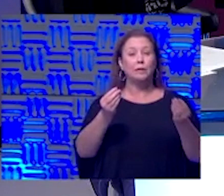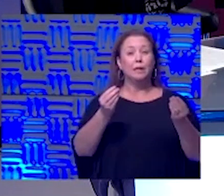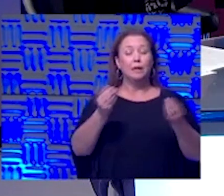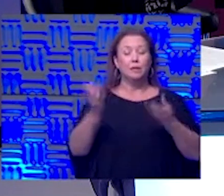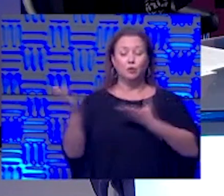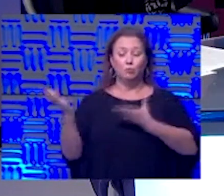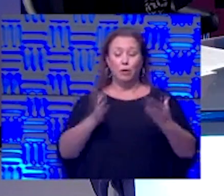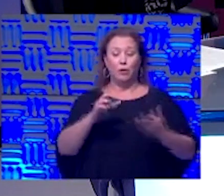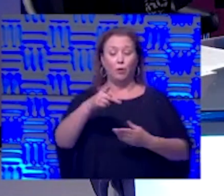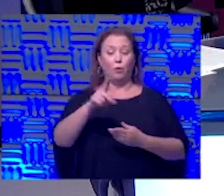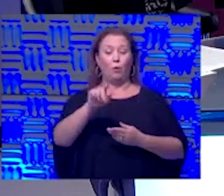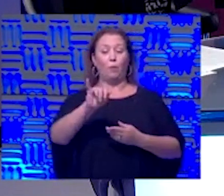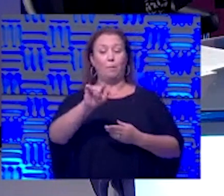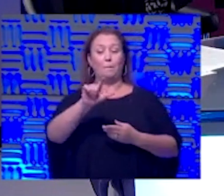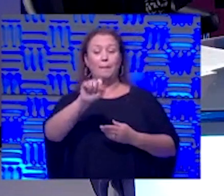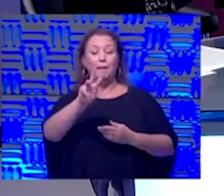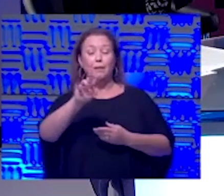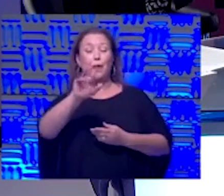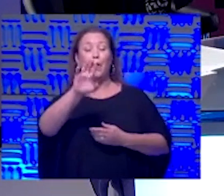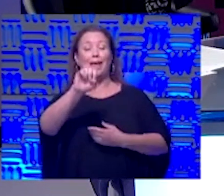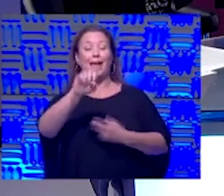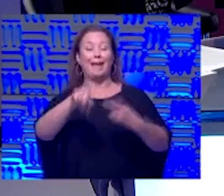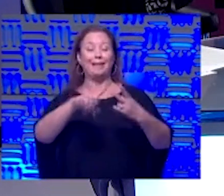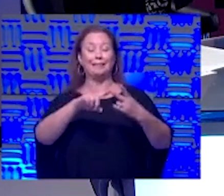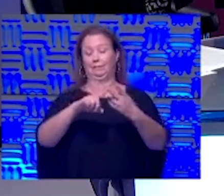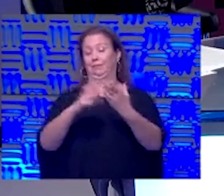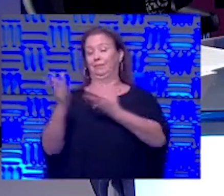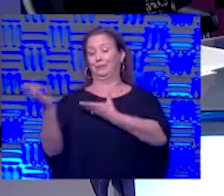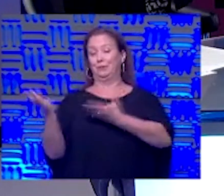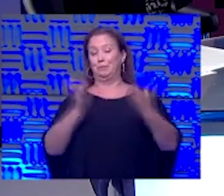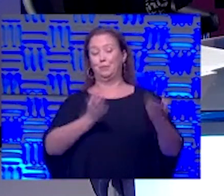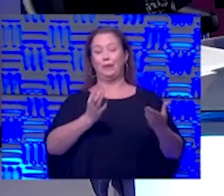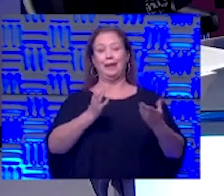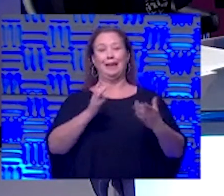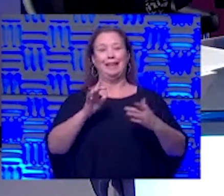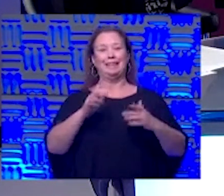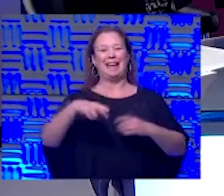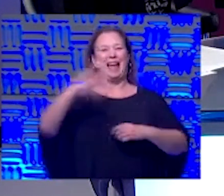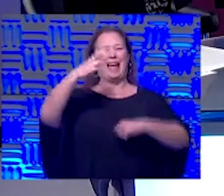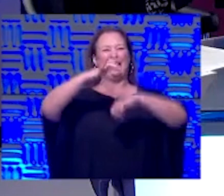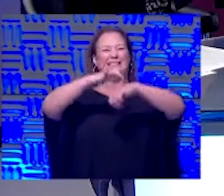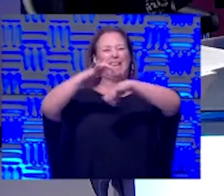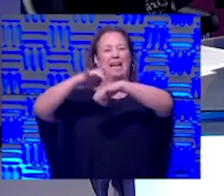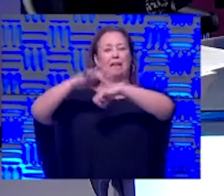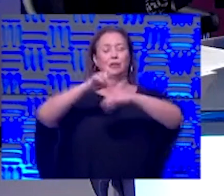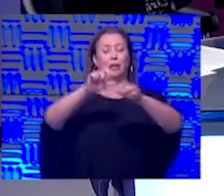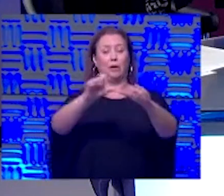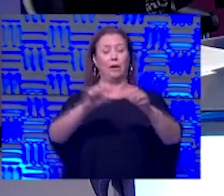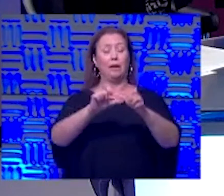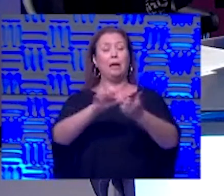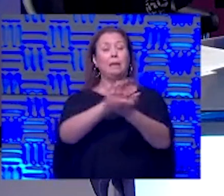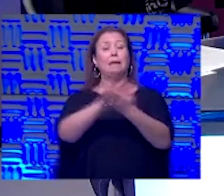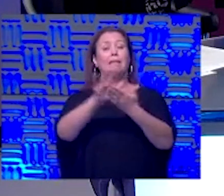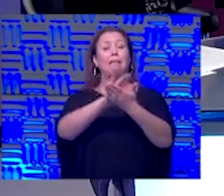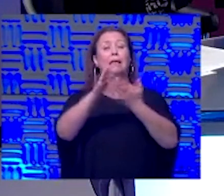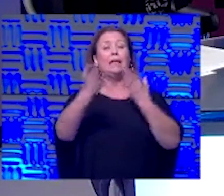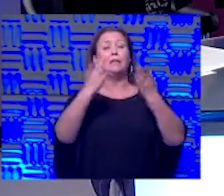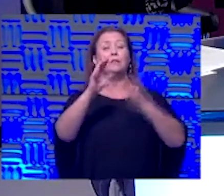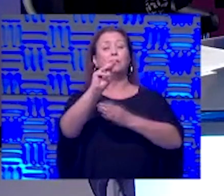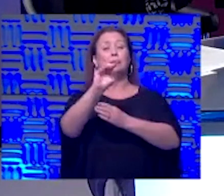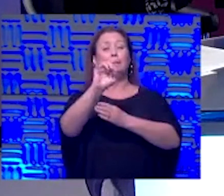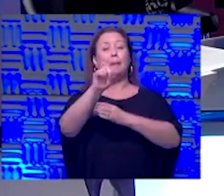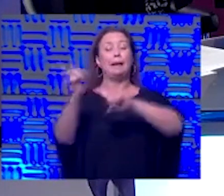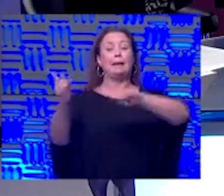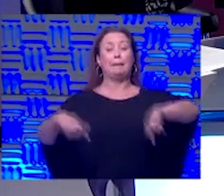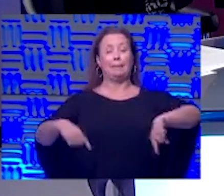own pillowcases to just the high-touch surfaces, if you're letting the maid service come in, those kind of